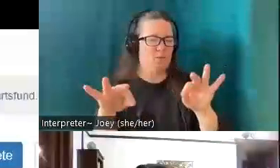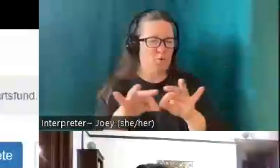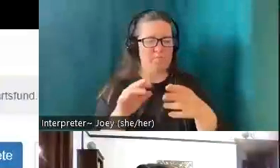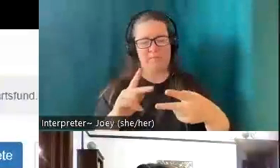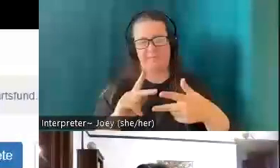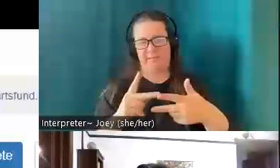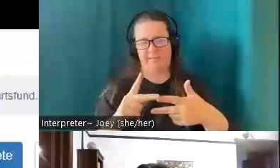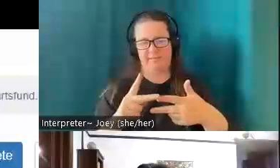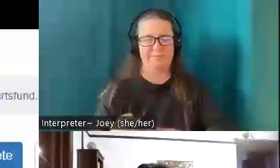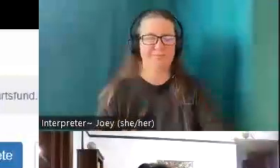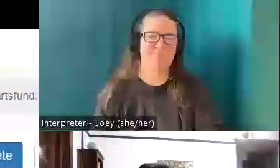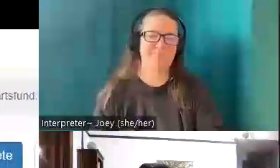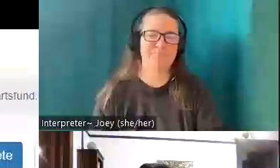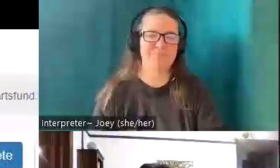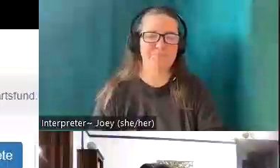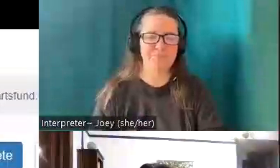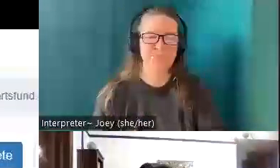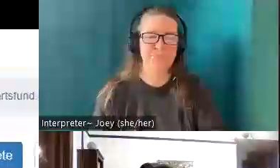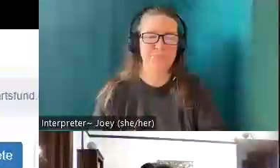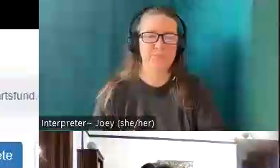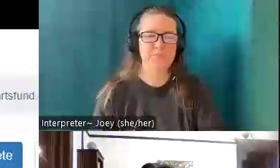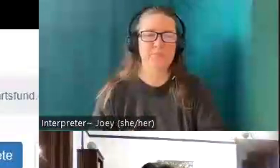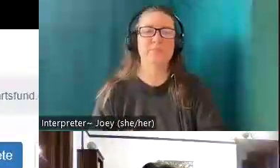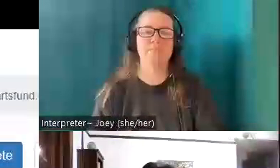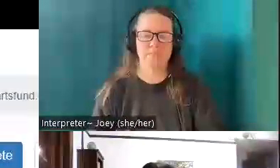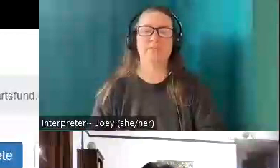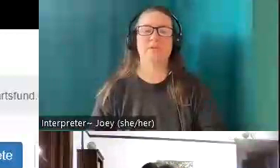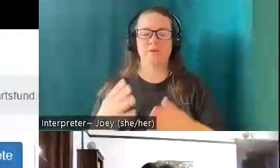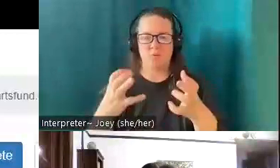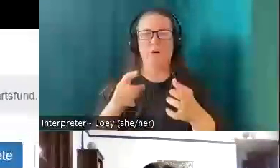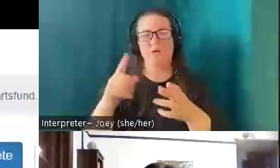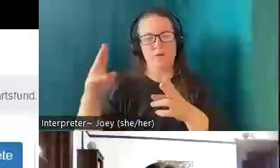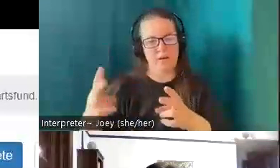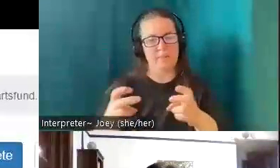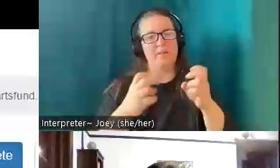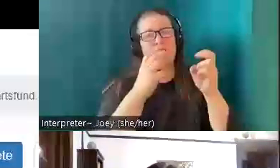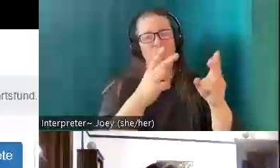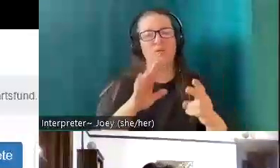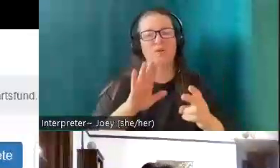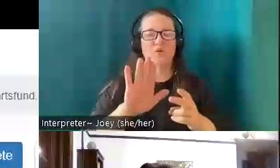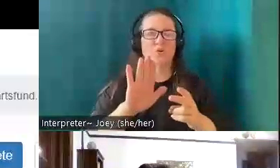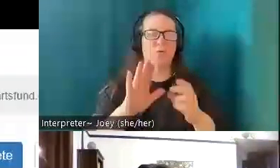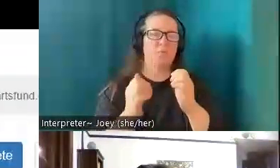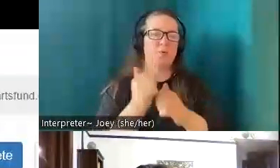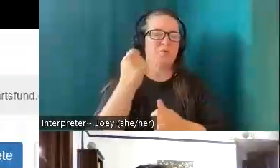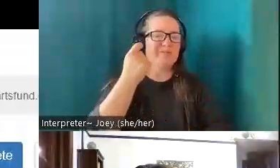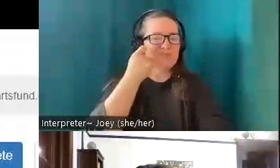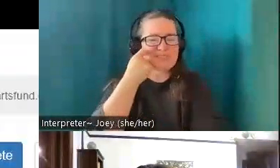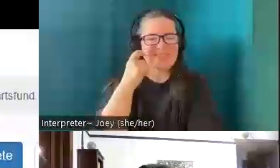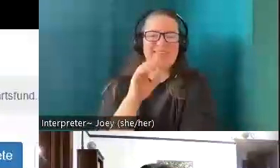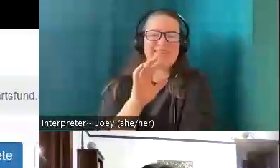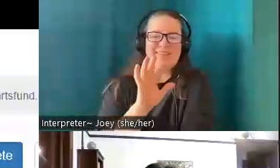So we ask you to upload your organization's most recent Form 990, 990EZ, or